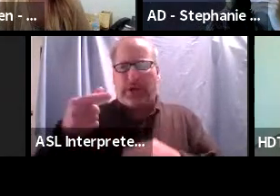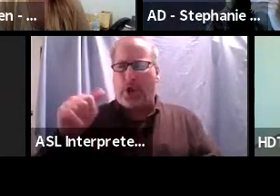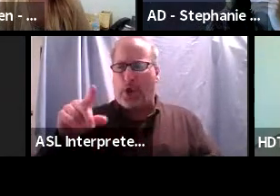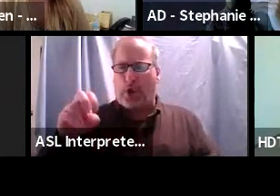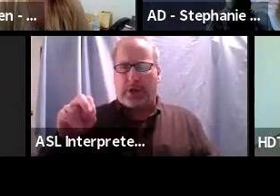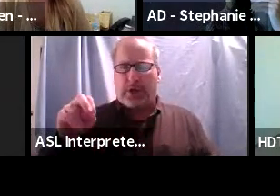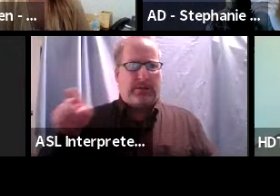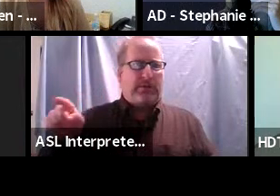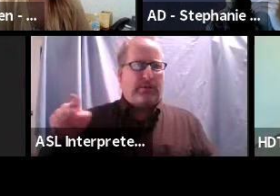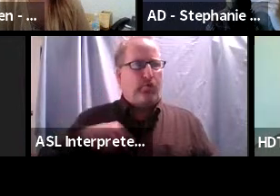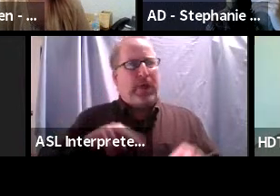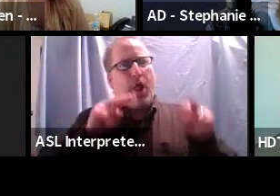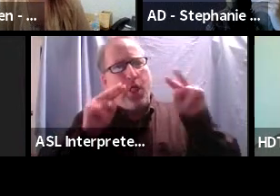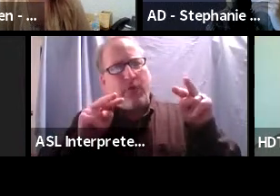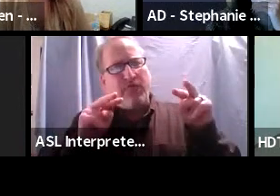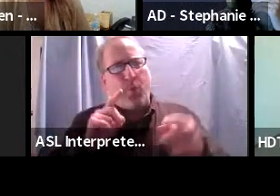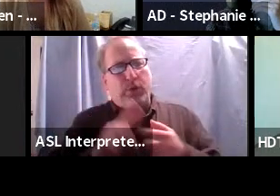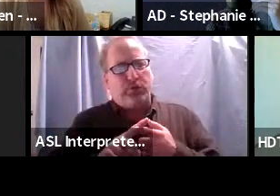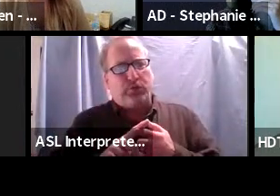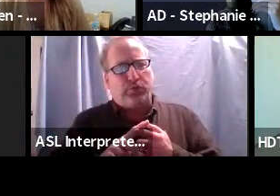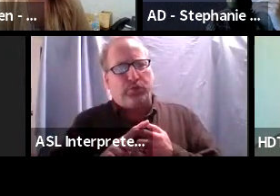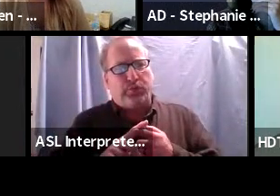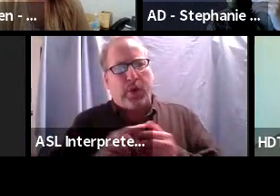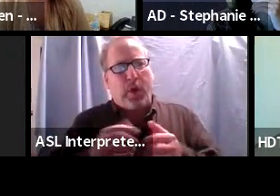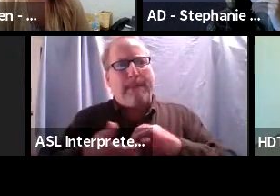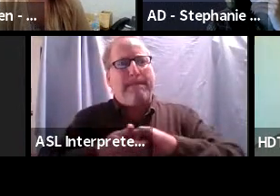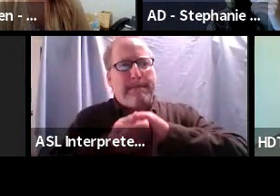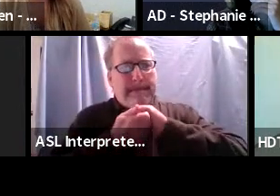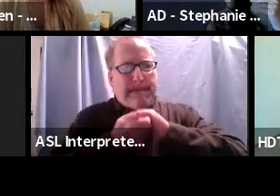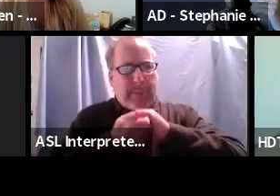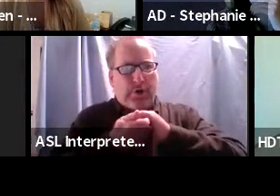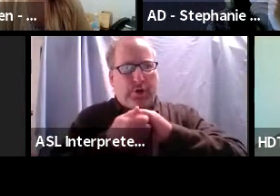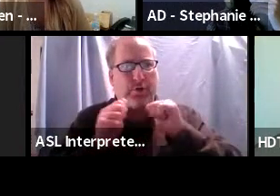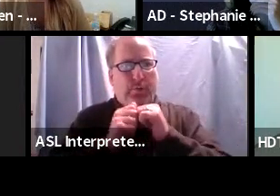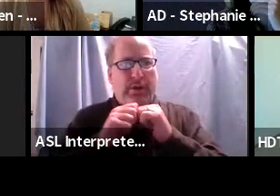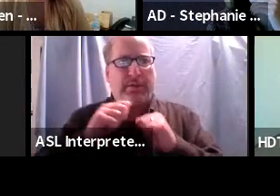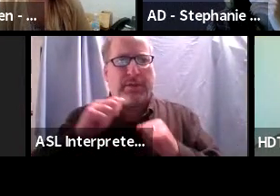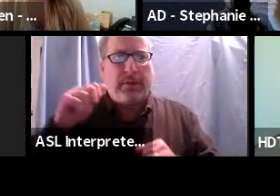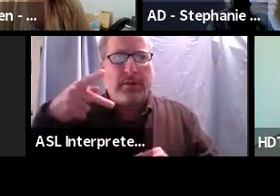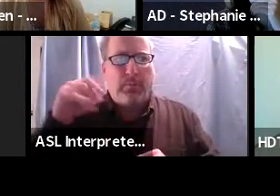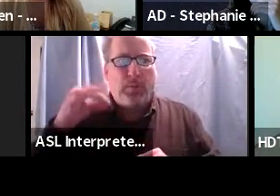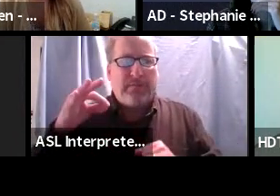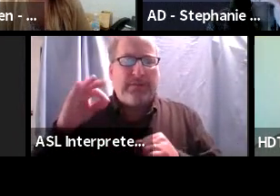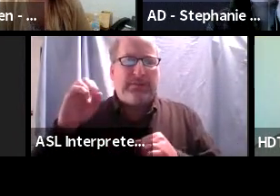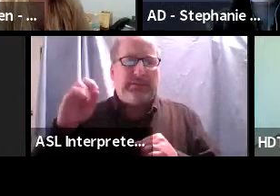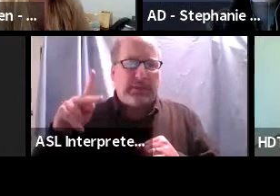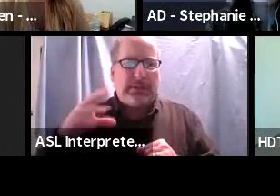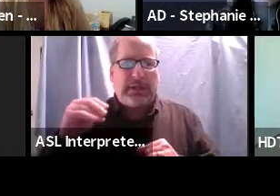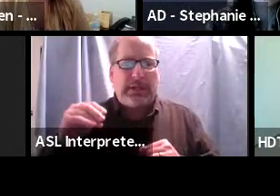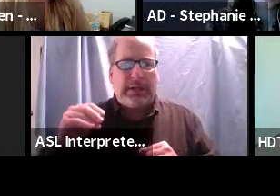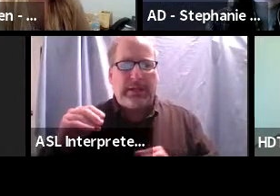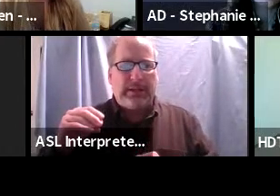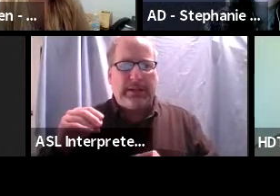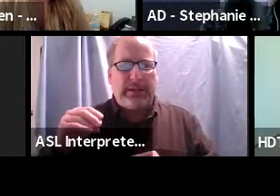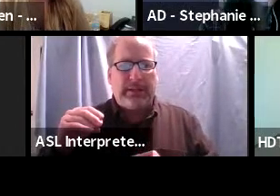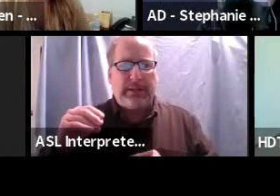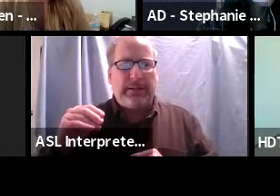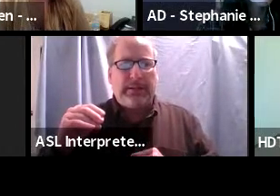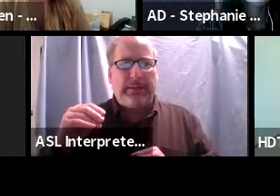So we are looking forward to partnering with the Port of Stockton and the gardening